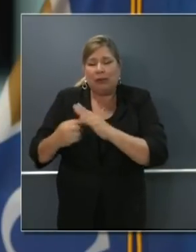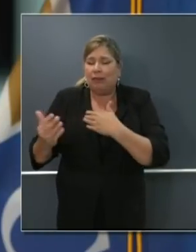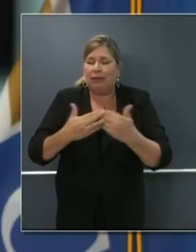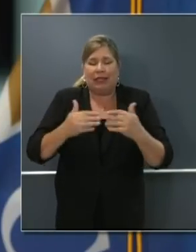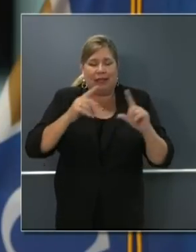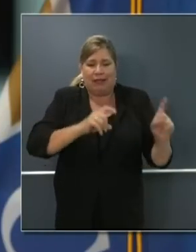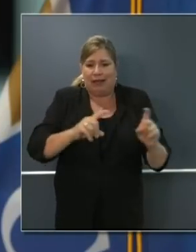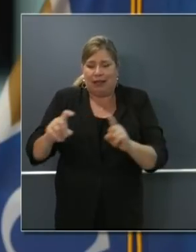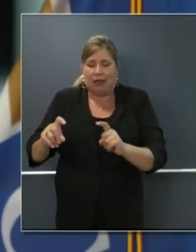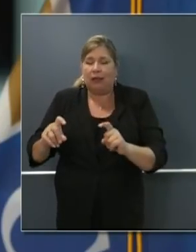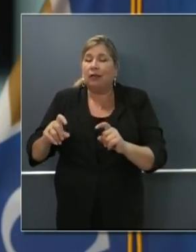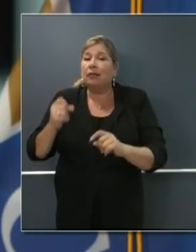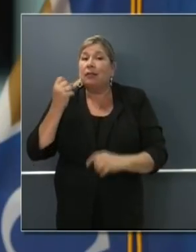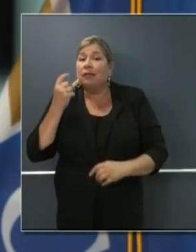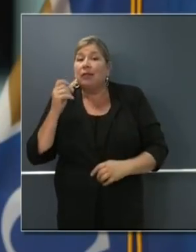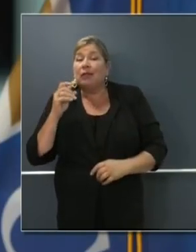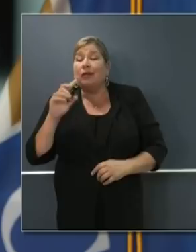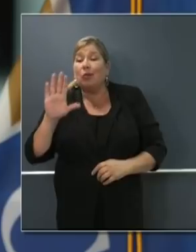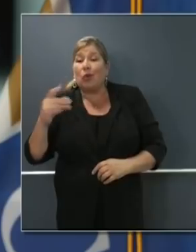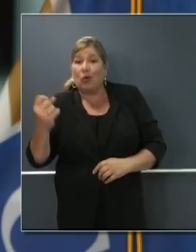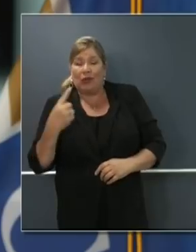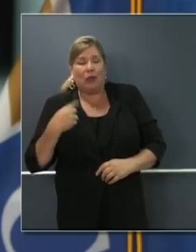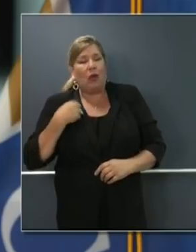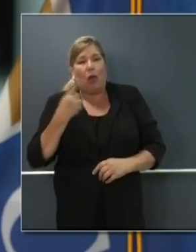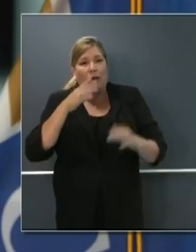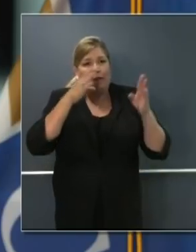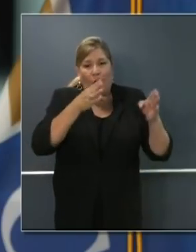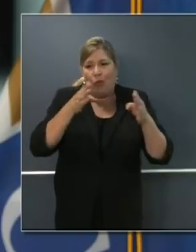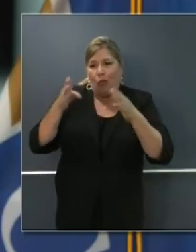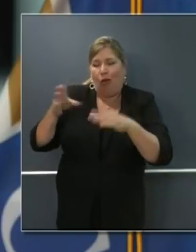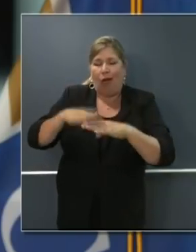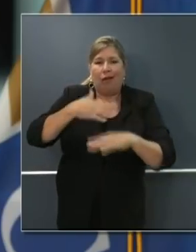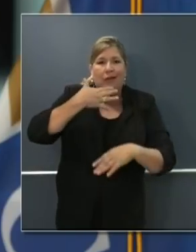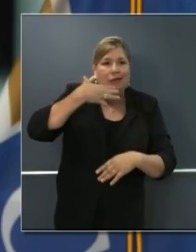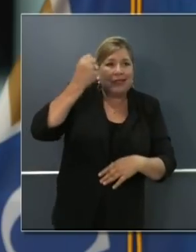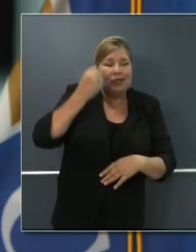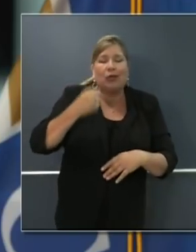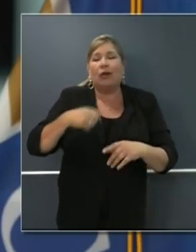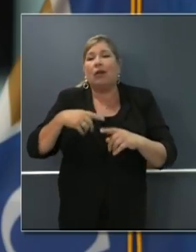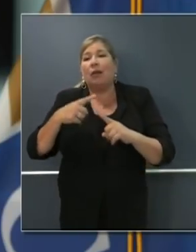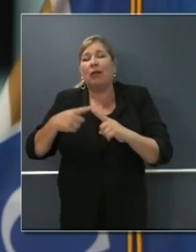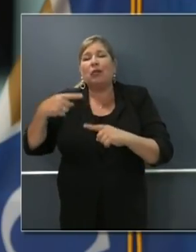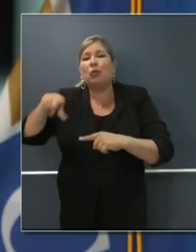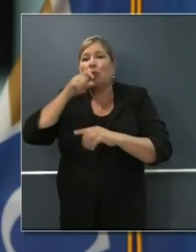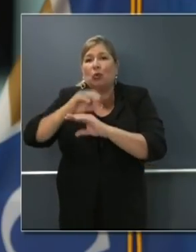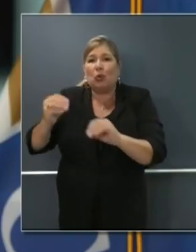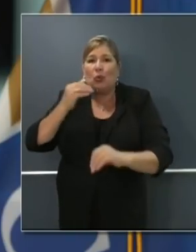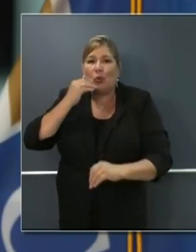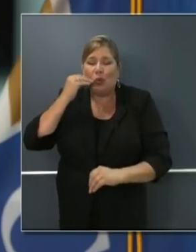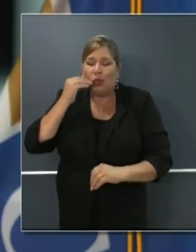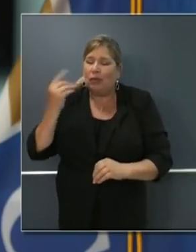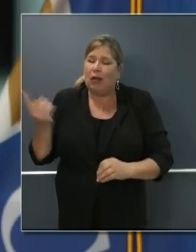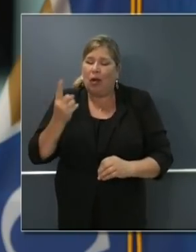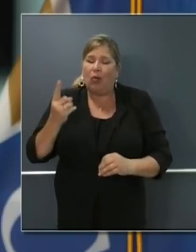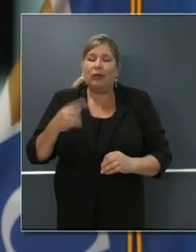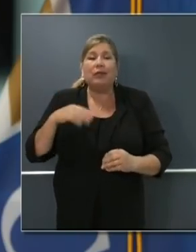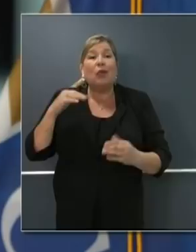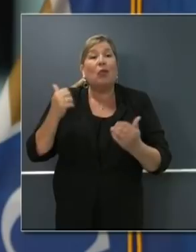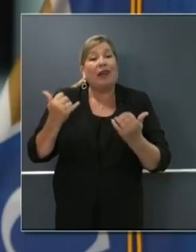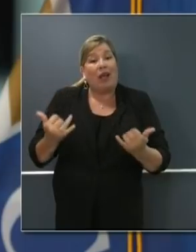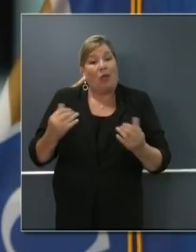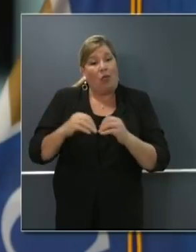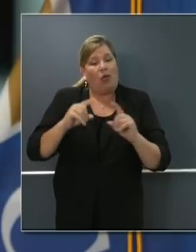vulnerable populations. And with more testing, we'll be able to do a lot more in that space. Final question, Josh Jamerson, Wall Street